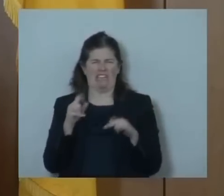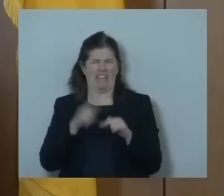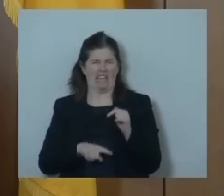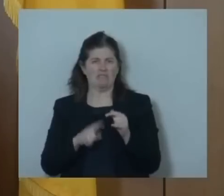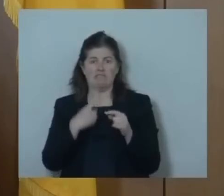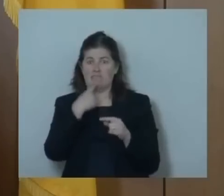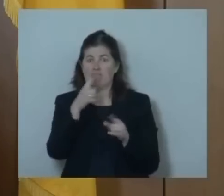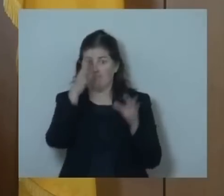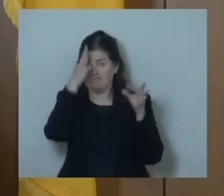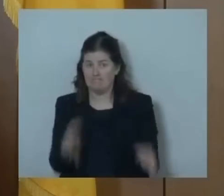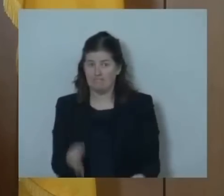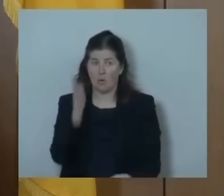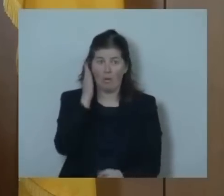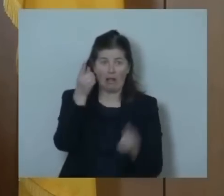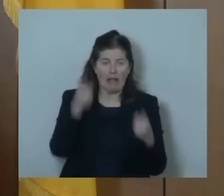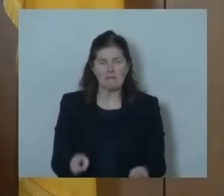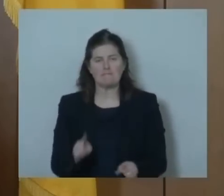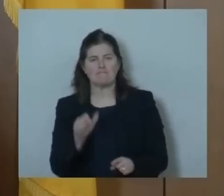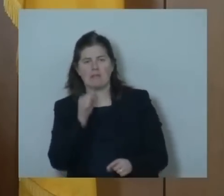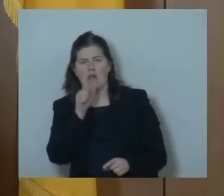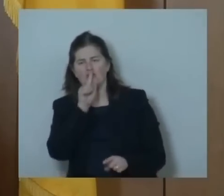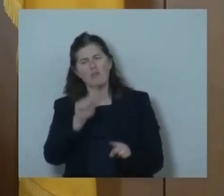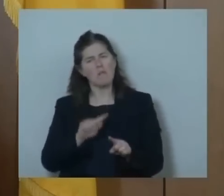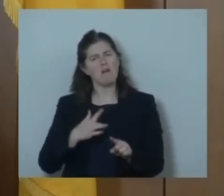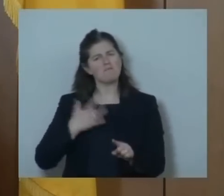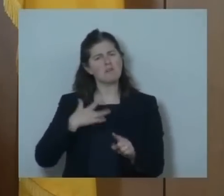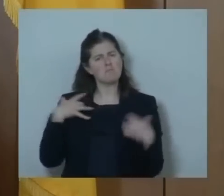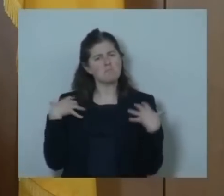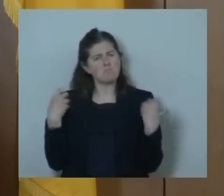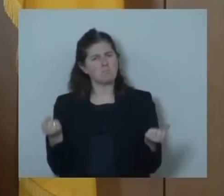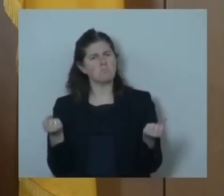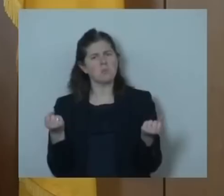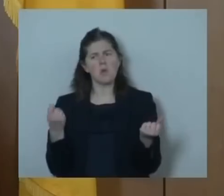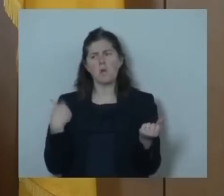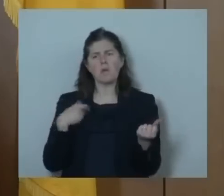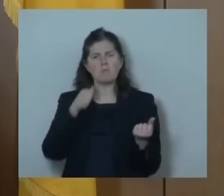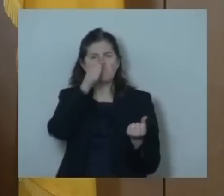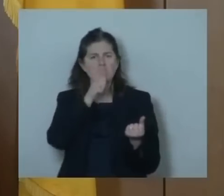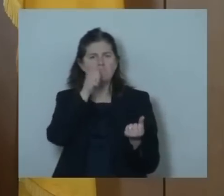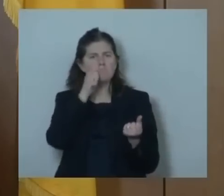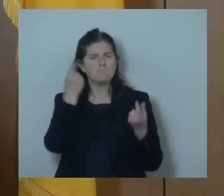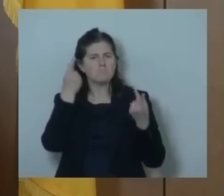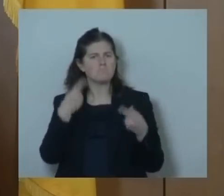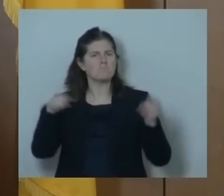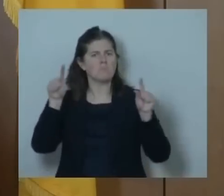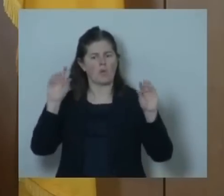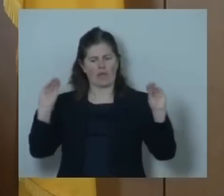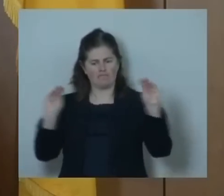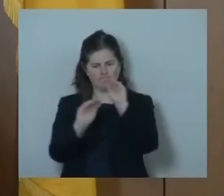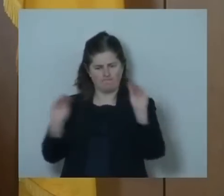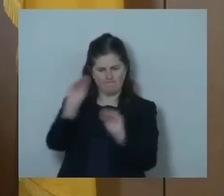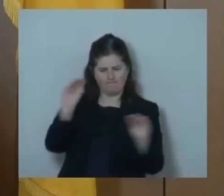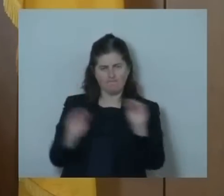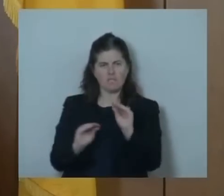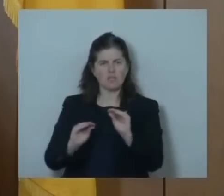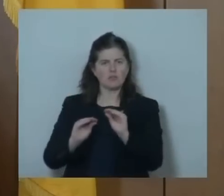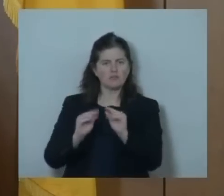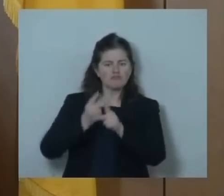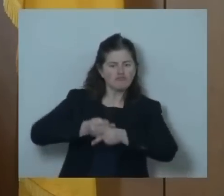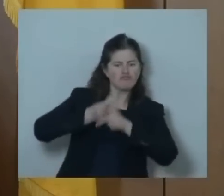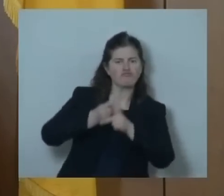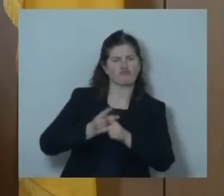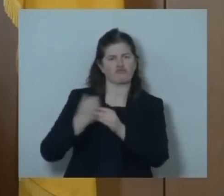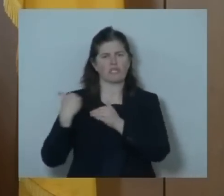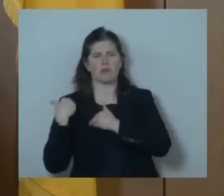wait and see a bit, but I feel pretty confident that we can make it with being prudent, responsible, and cutting